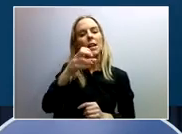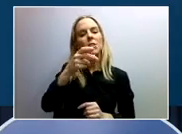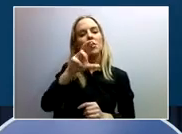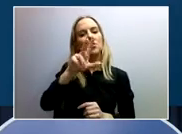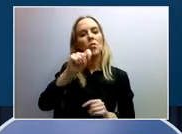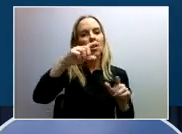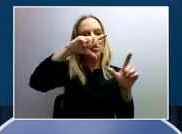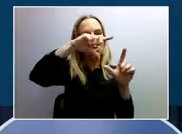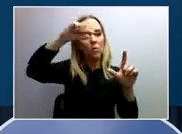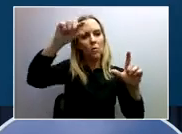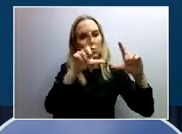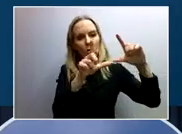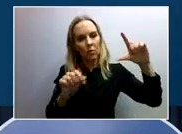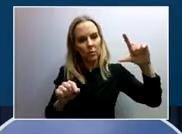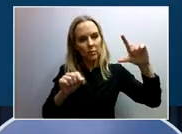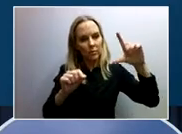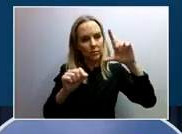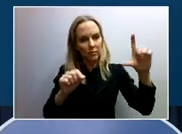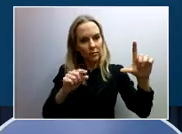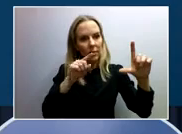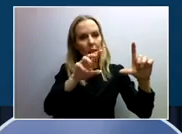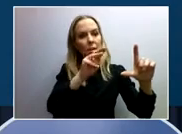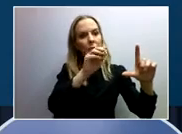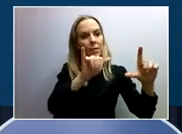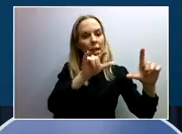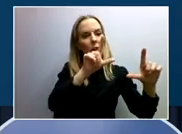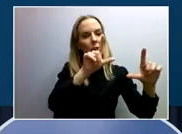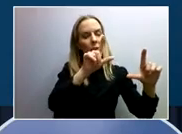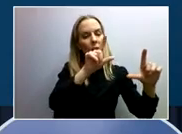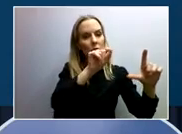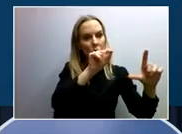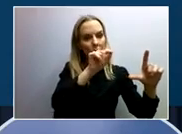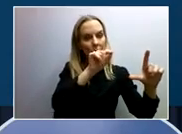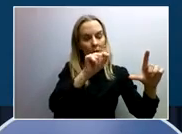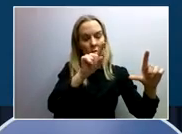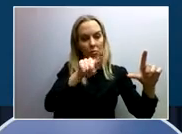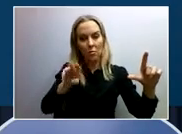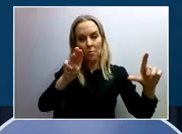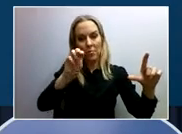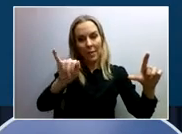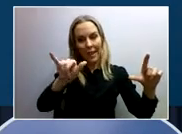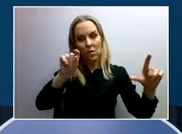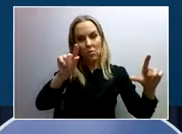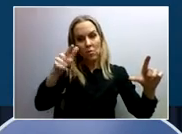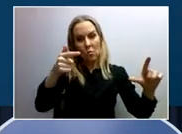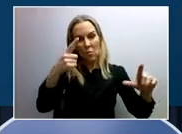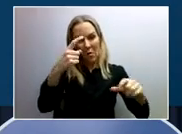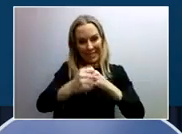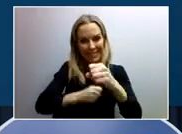of 2021 is really the first strain through Alpha. It's